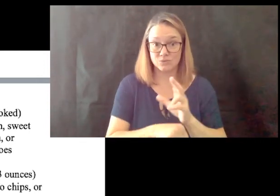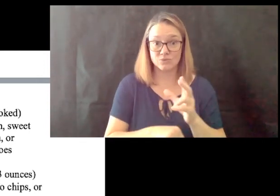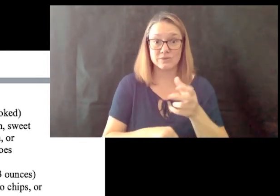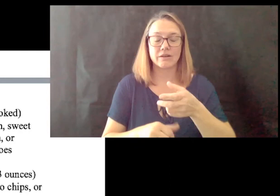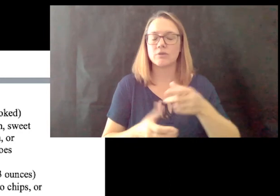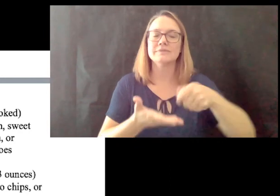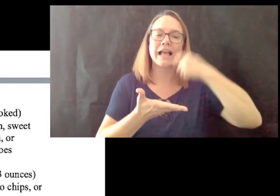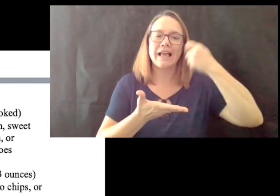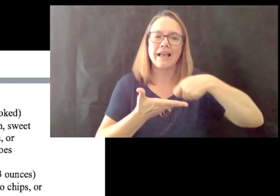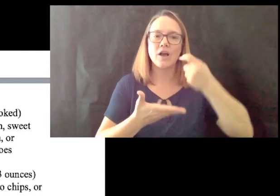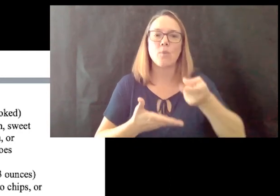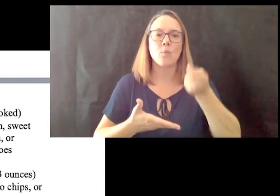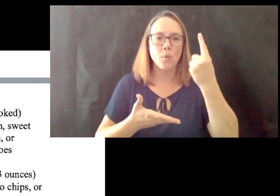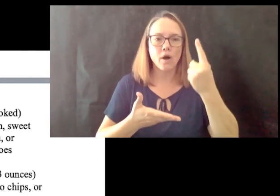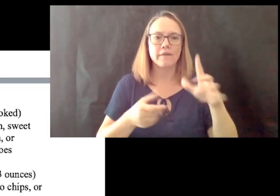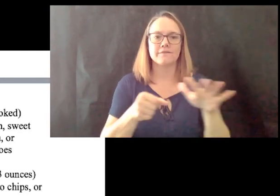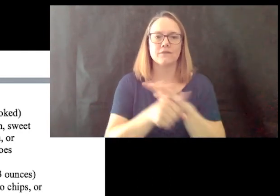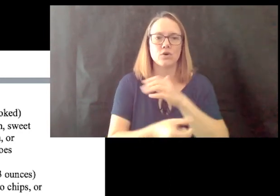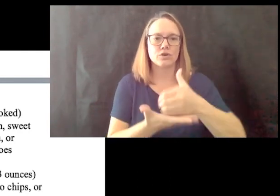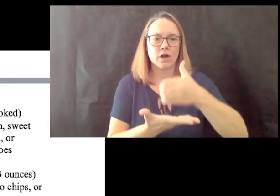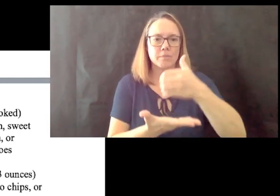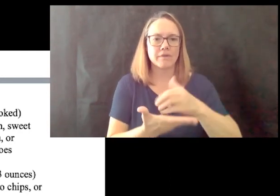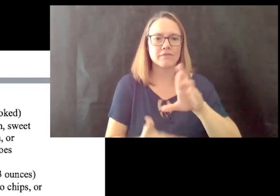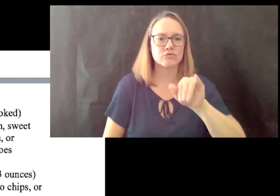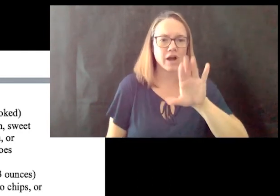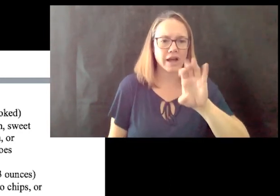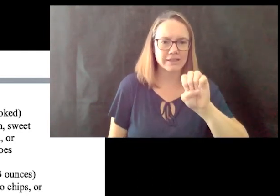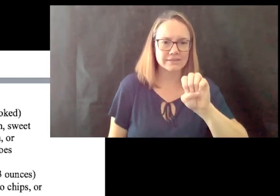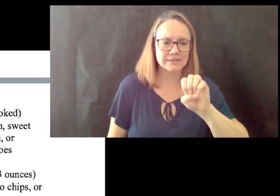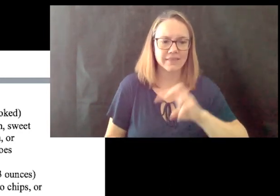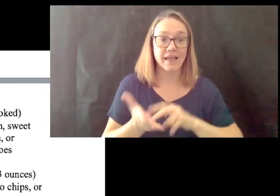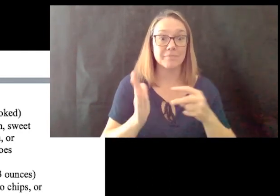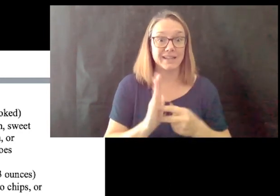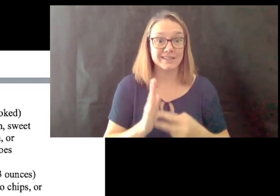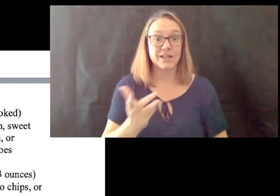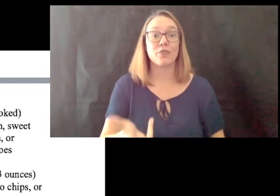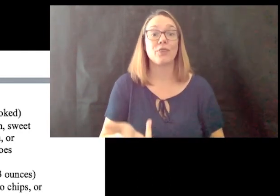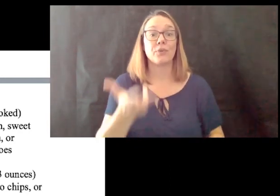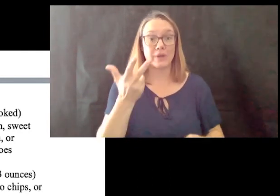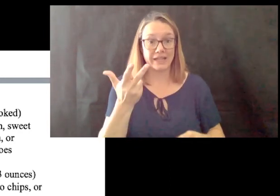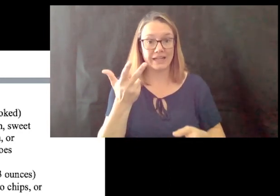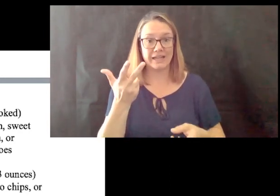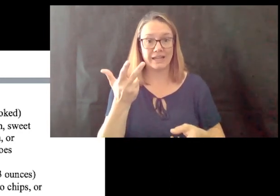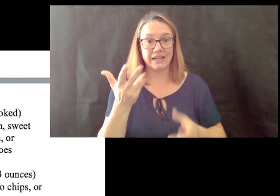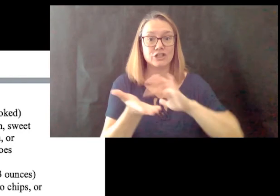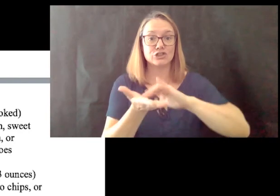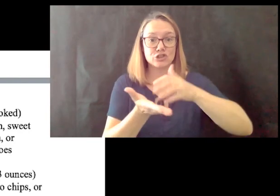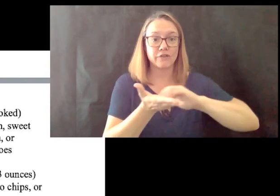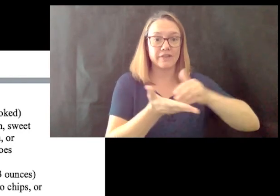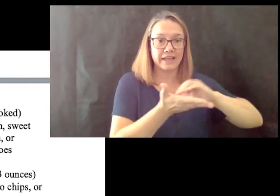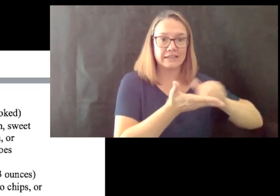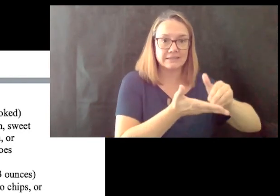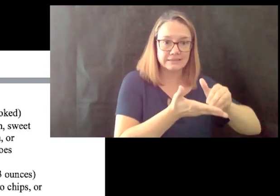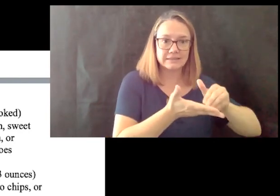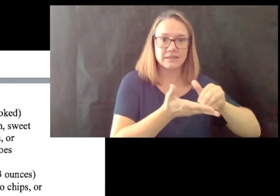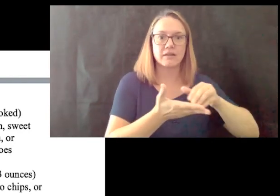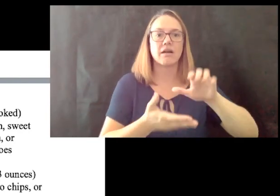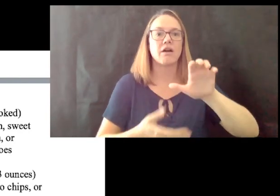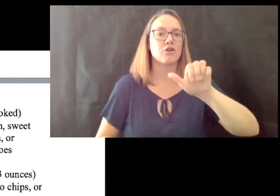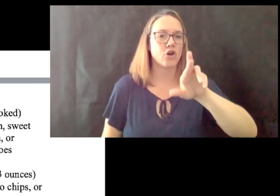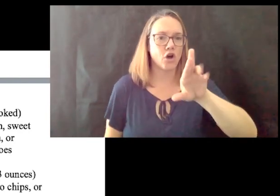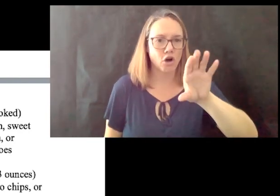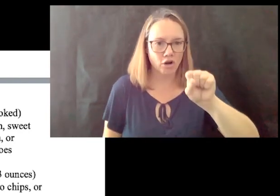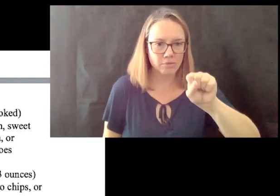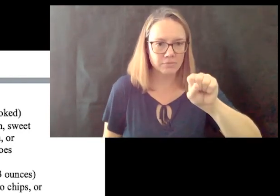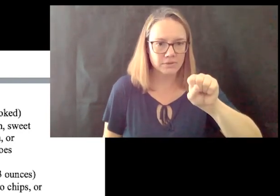full cup of rice, then we would be able to estimate that we had 3 servings of carbohydrates. And remember, one serving equals 15 grams,